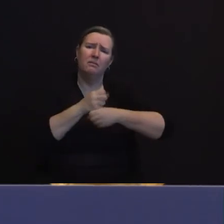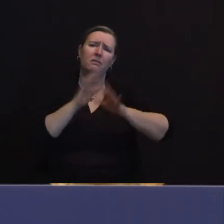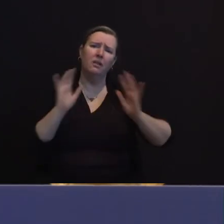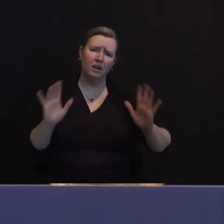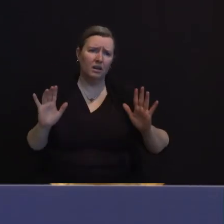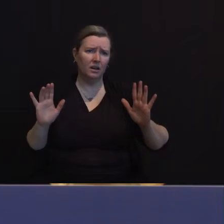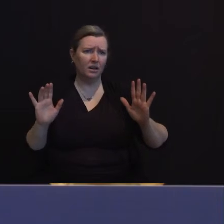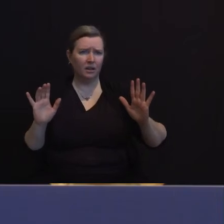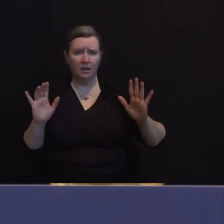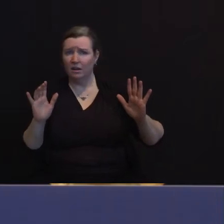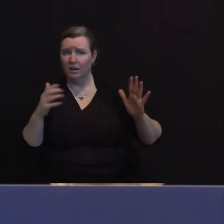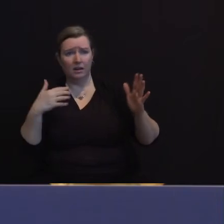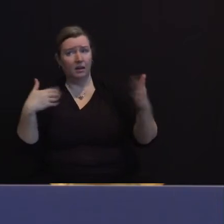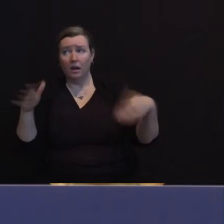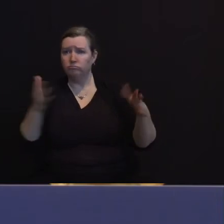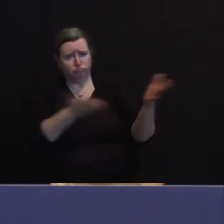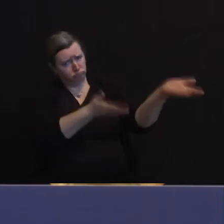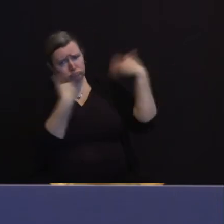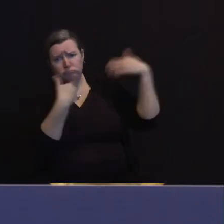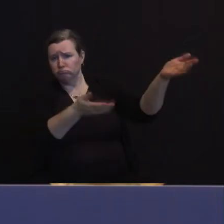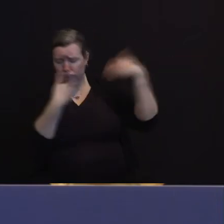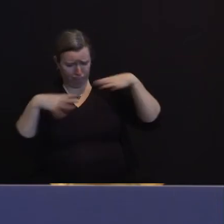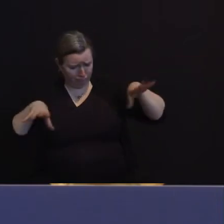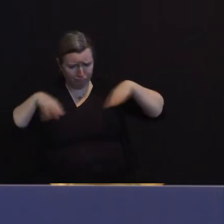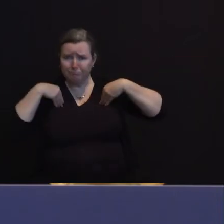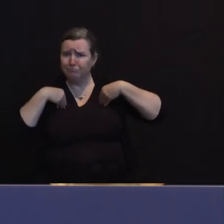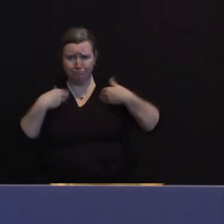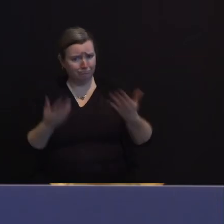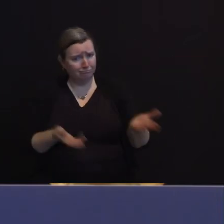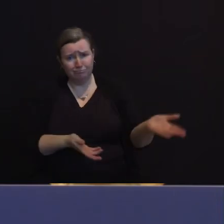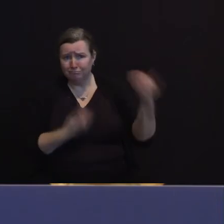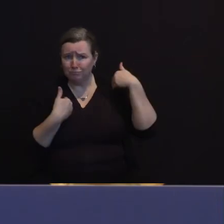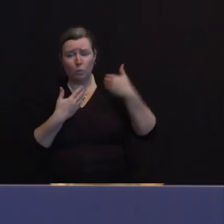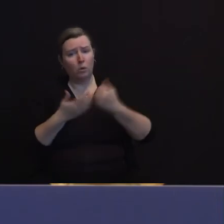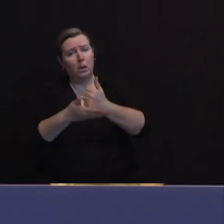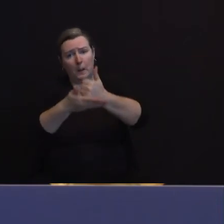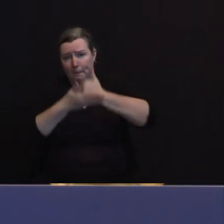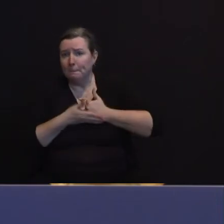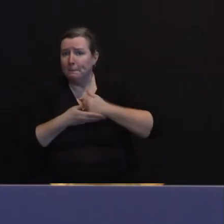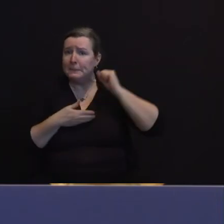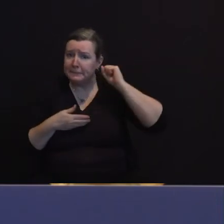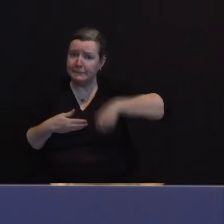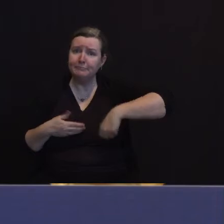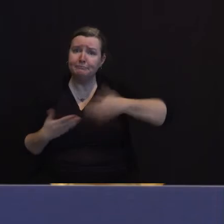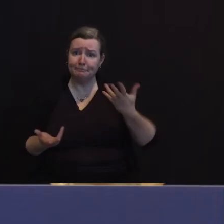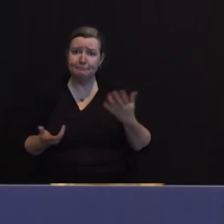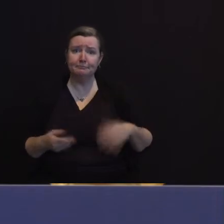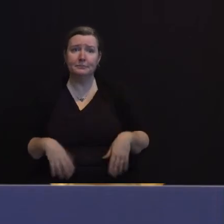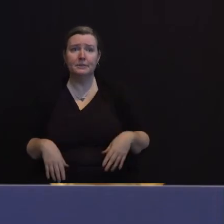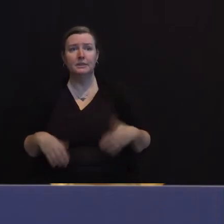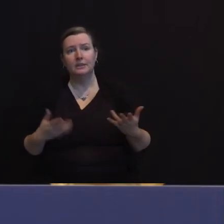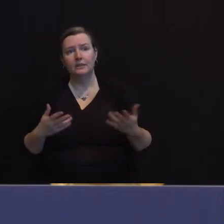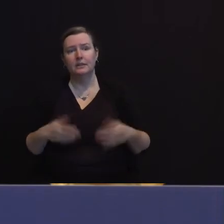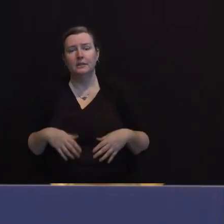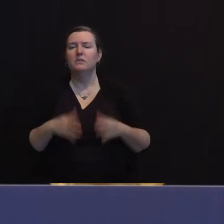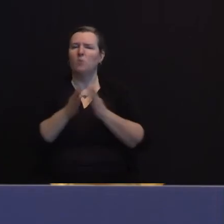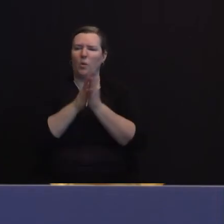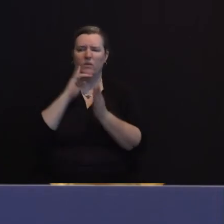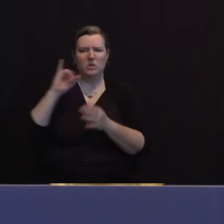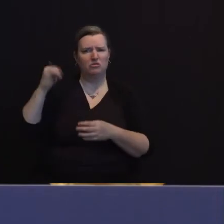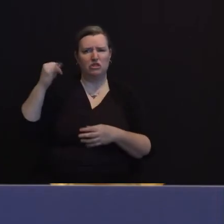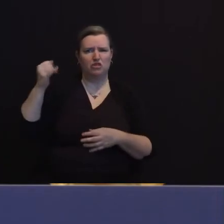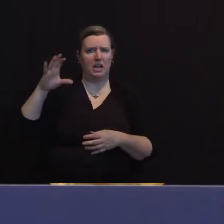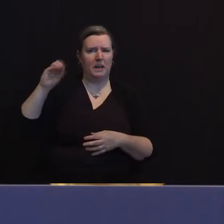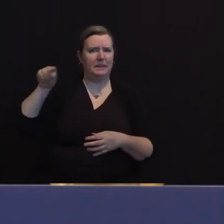in over the next number of months is a positive, a big positive for us. So we wish them the best as well. So with that, thank you,